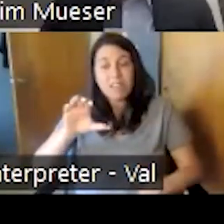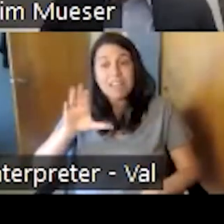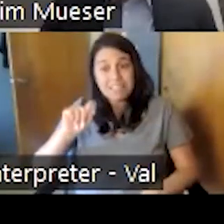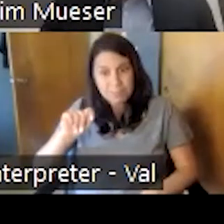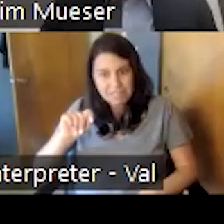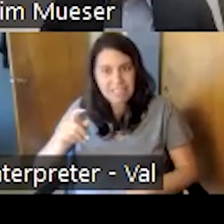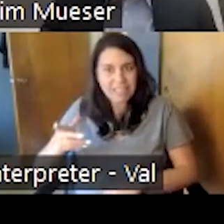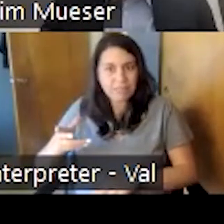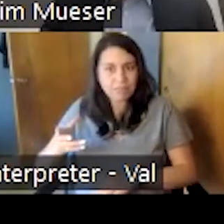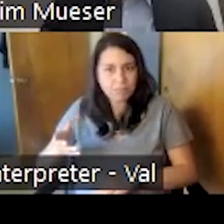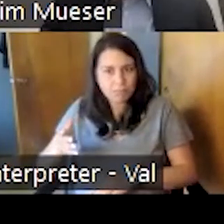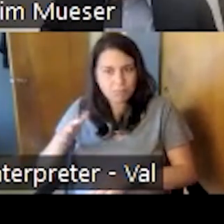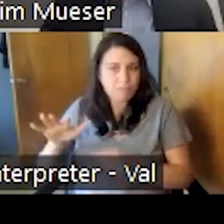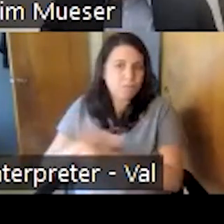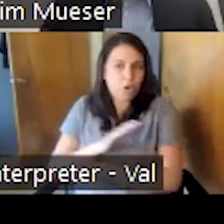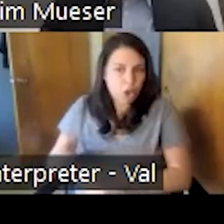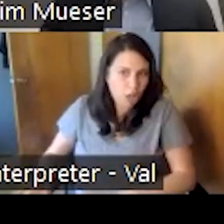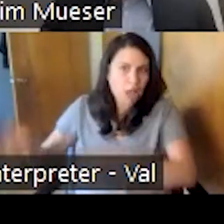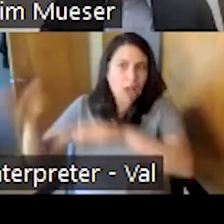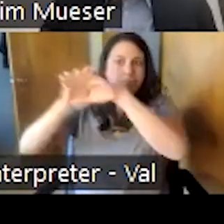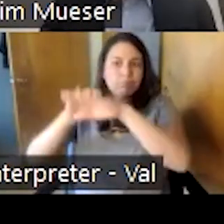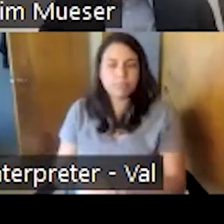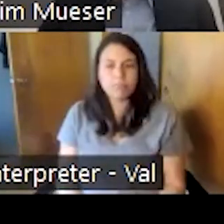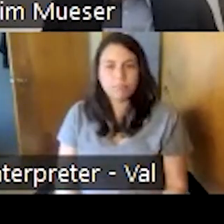as compared to services as usual.